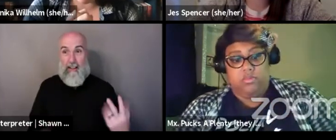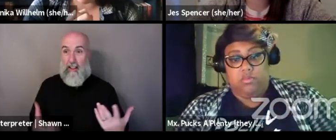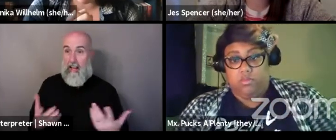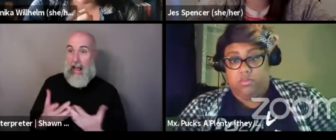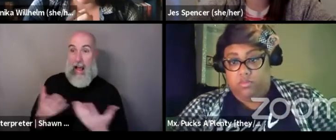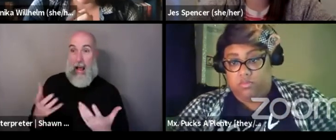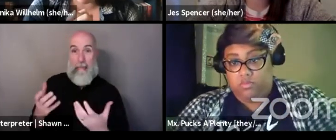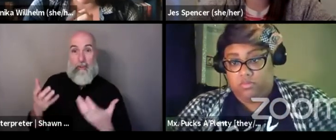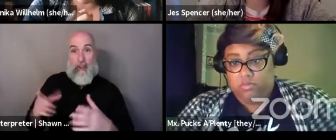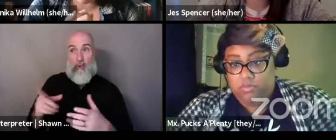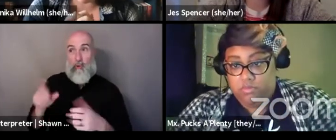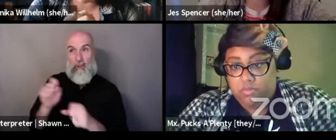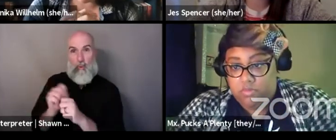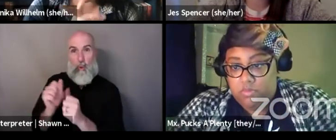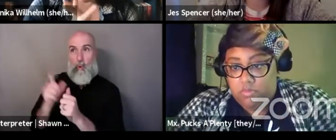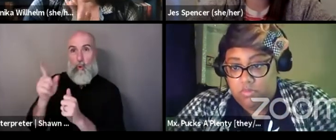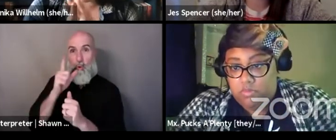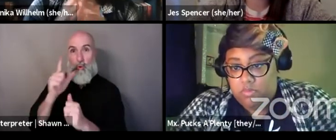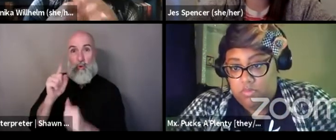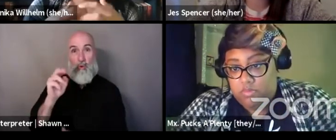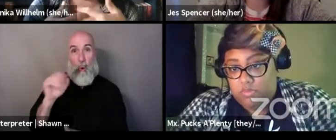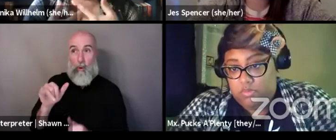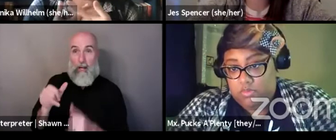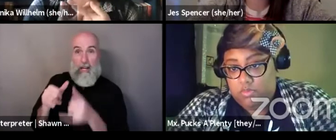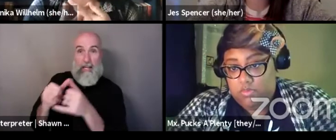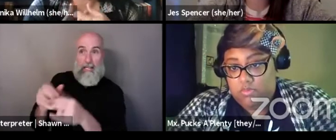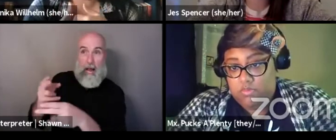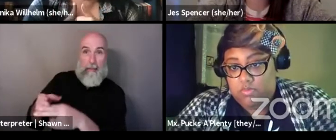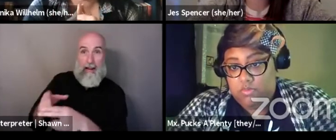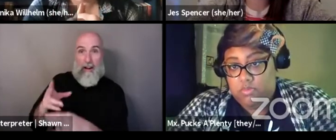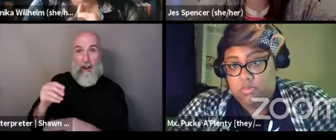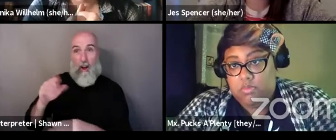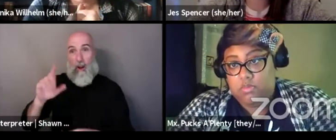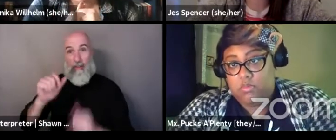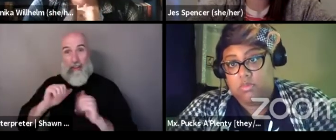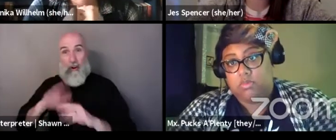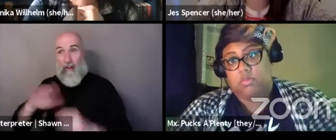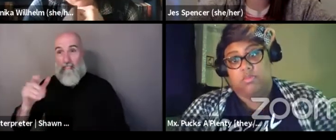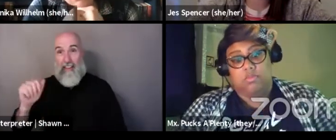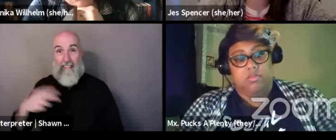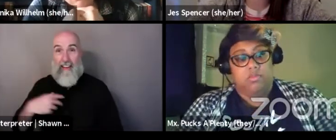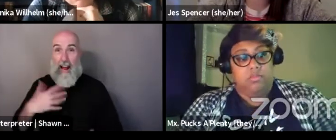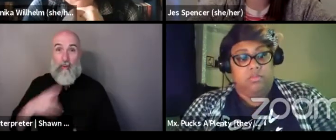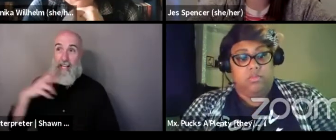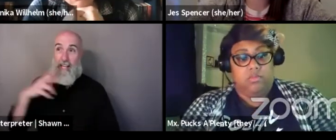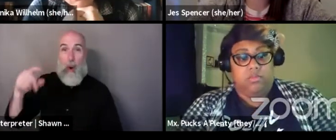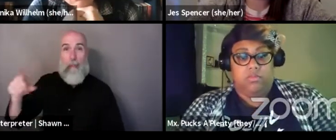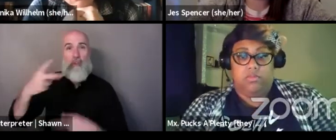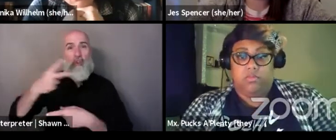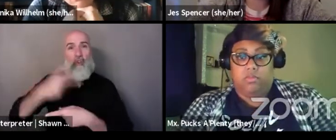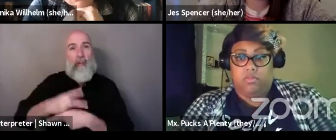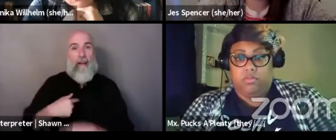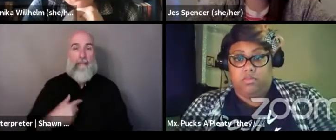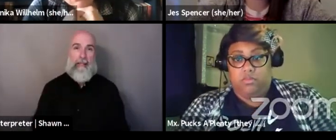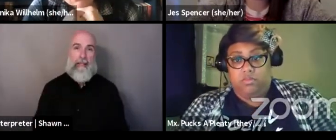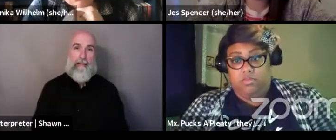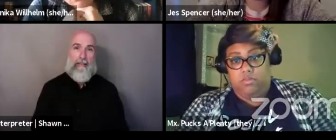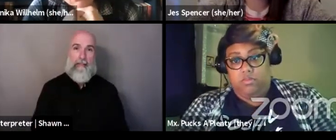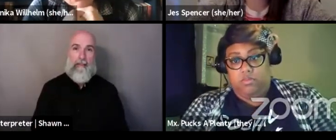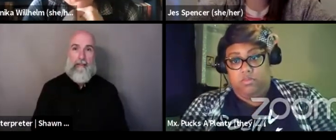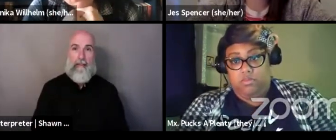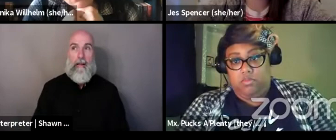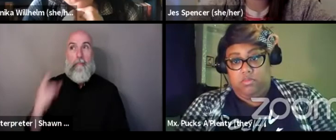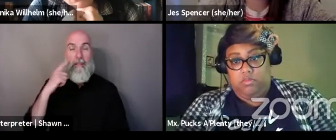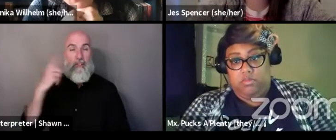chances do you get to work with someone who was Tony nominated at a theater like the Fifth Avenue? And I didn't want to say no. And she took care of me because she'd